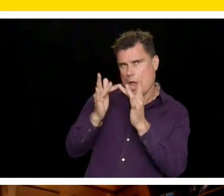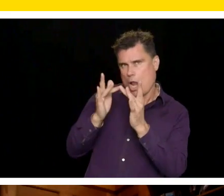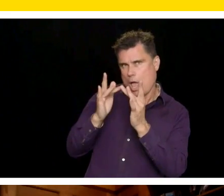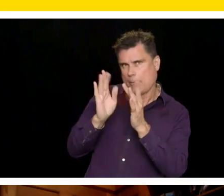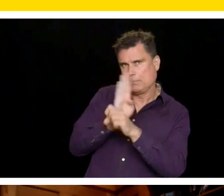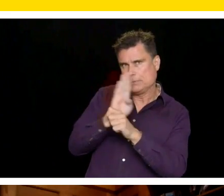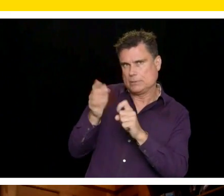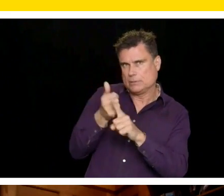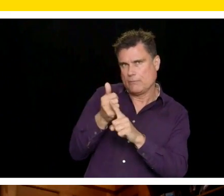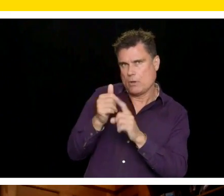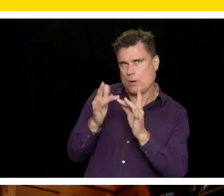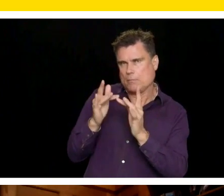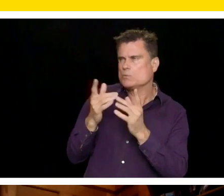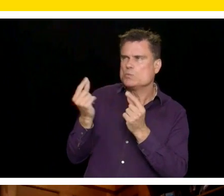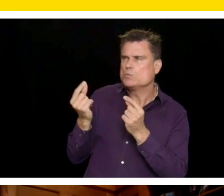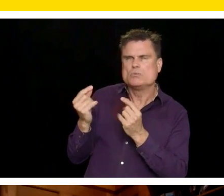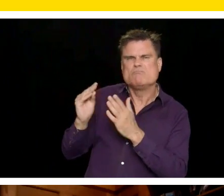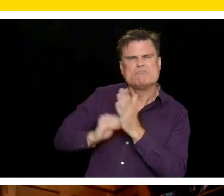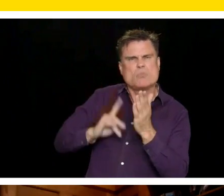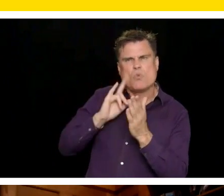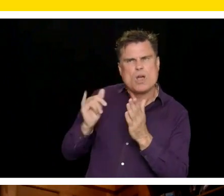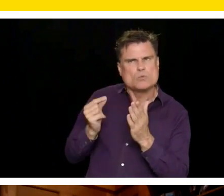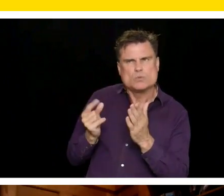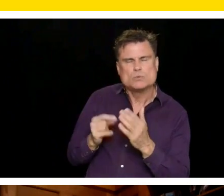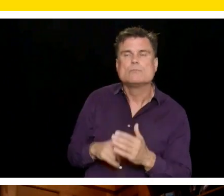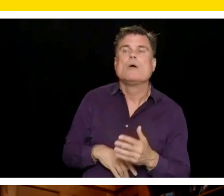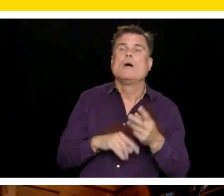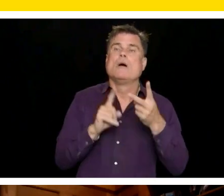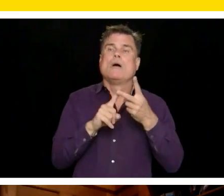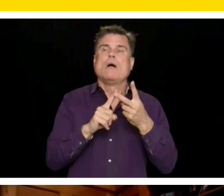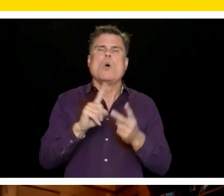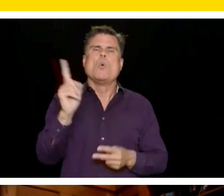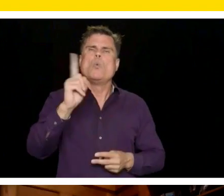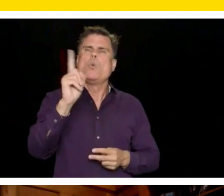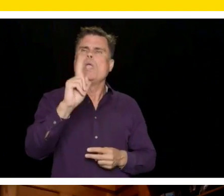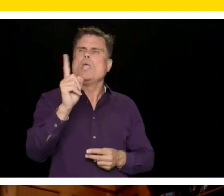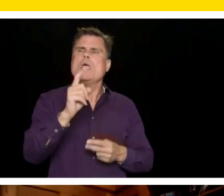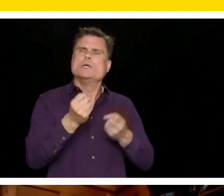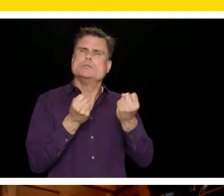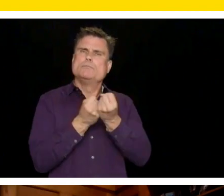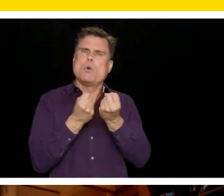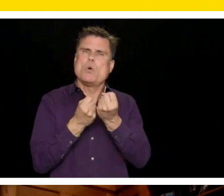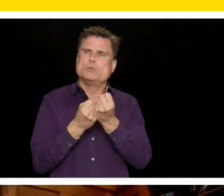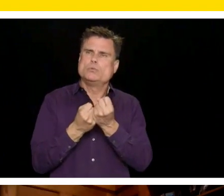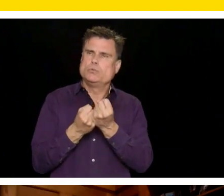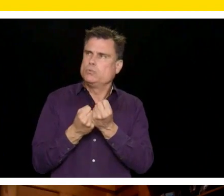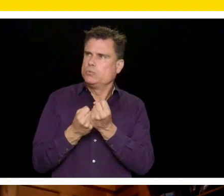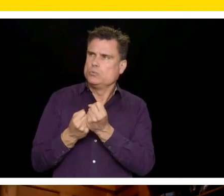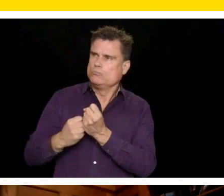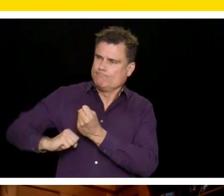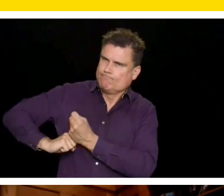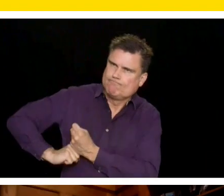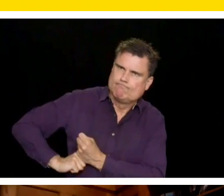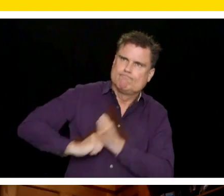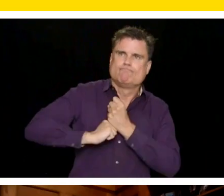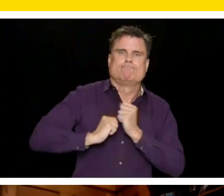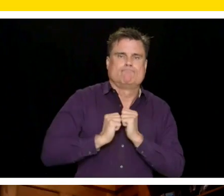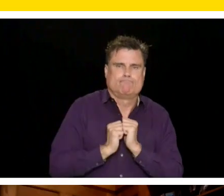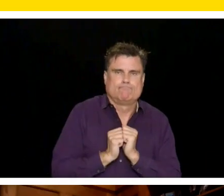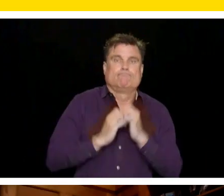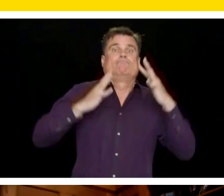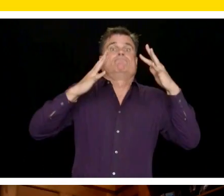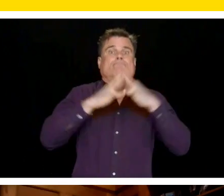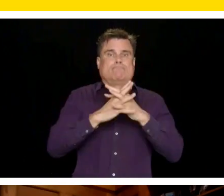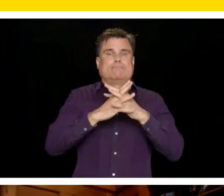business? Well, that's a great question. Both of them are great questions. There are many services that you can find on both our Small